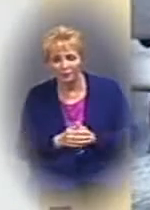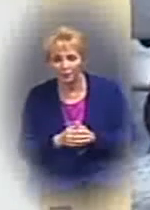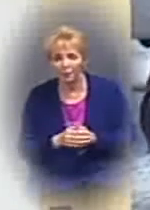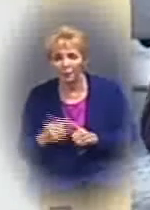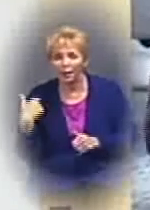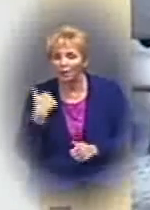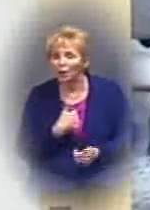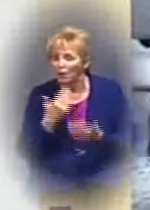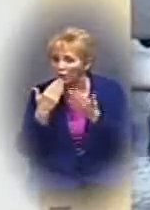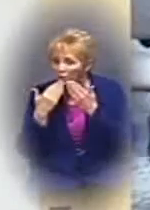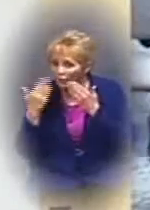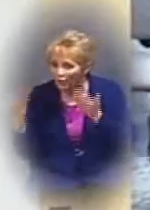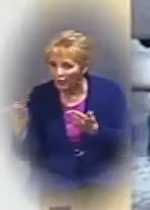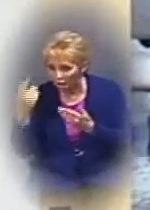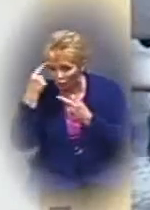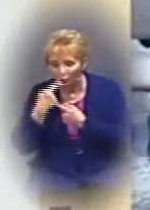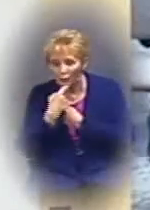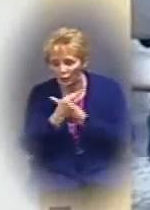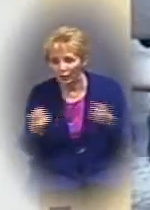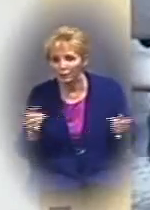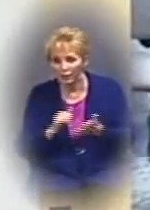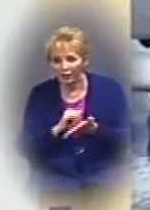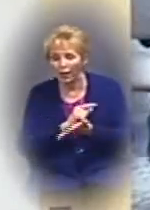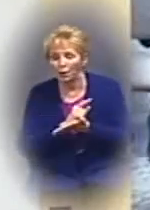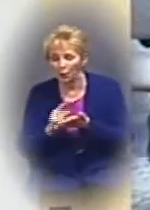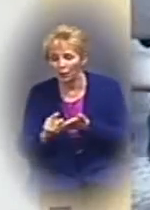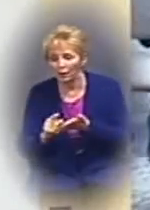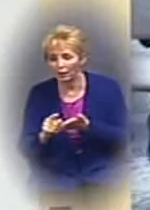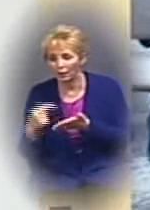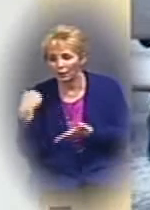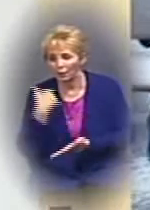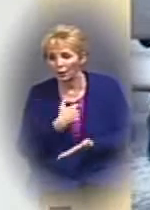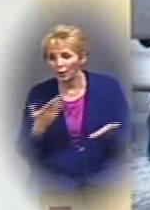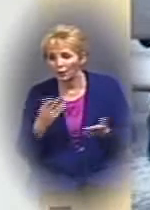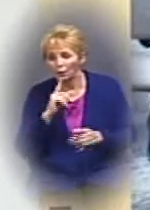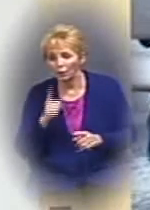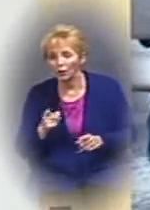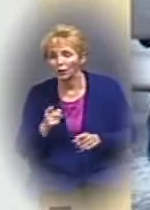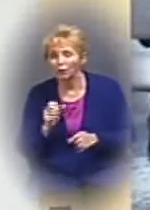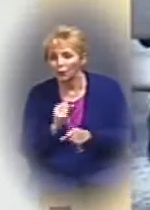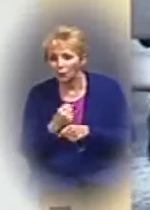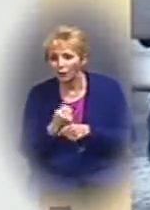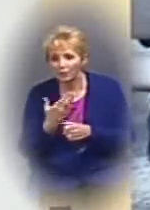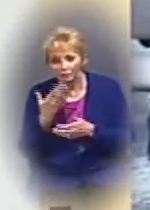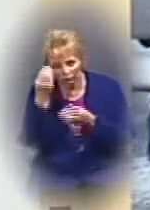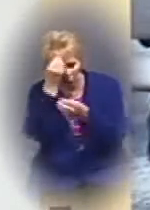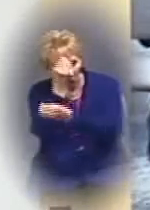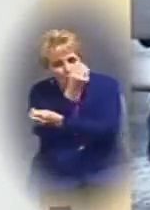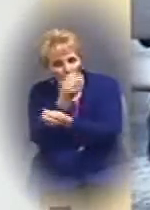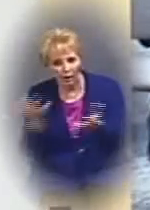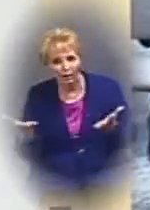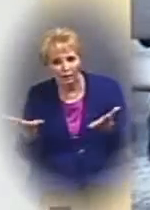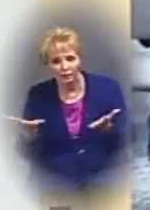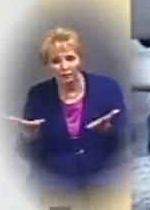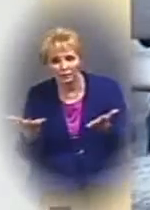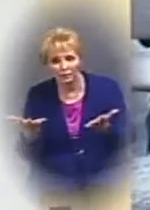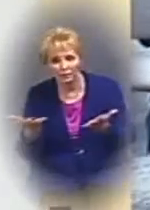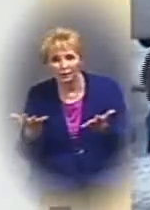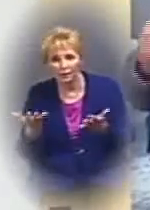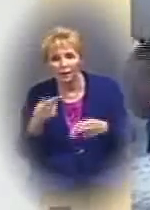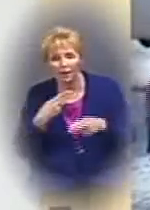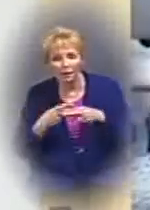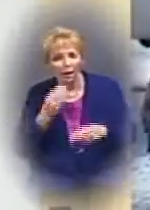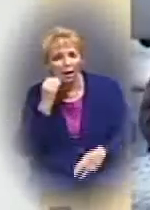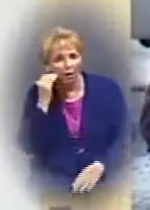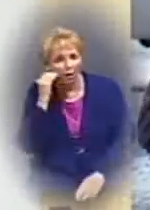We thank you for proclaiming that week, and we're here to really create some awareness around homelessness so that